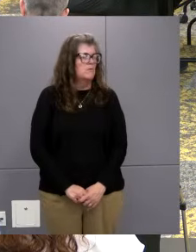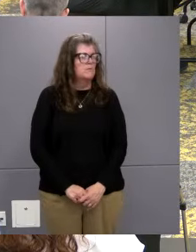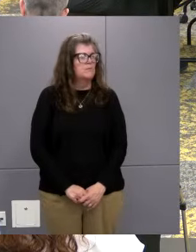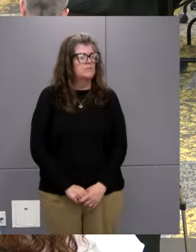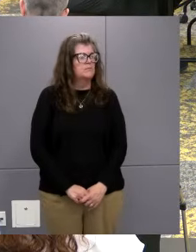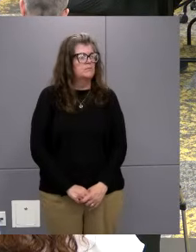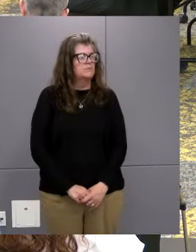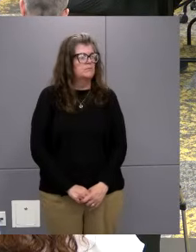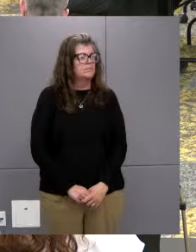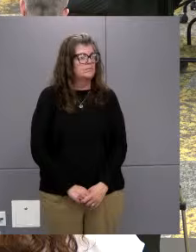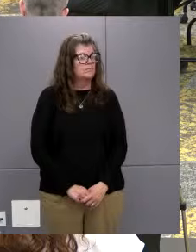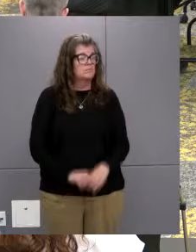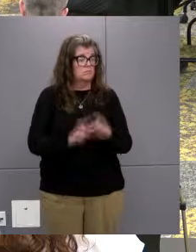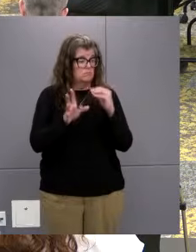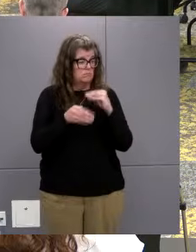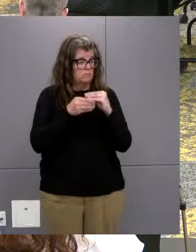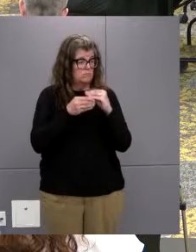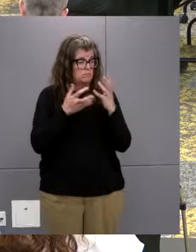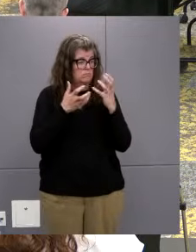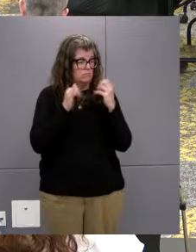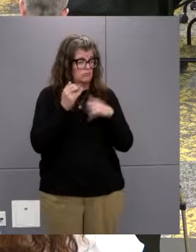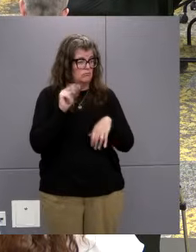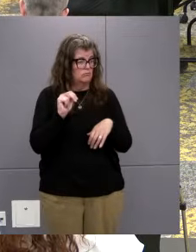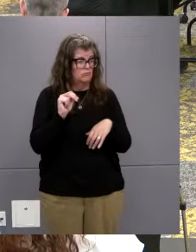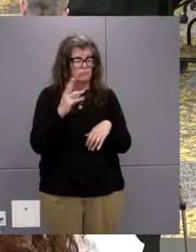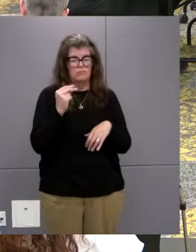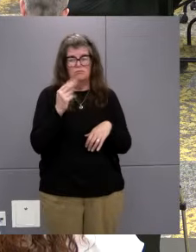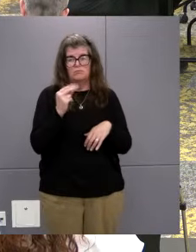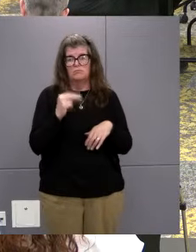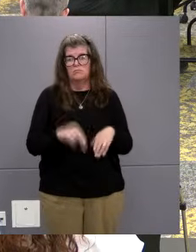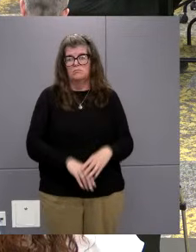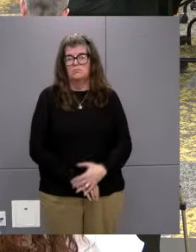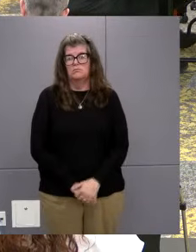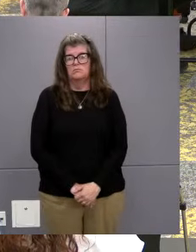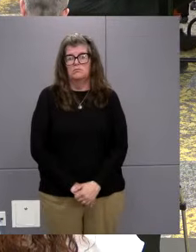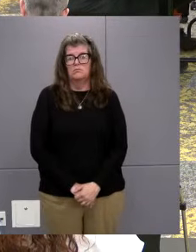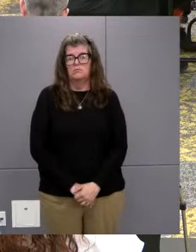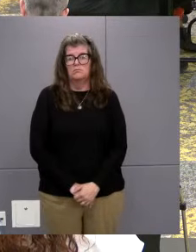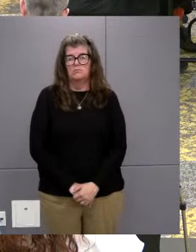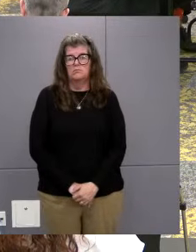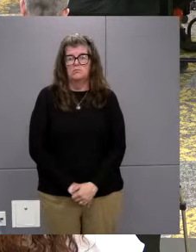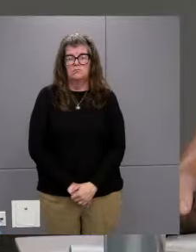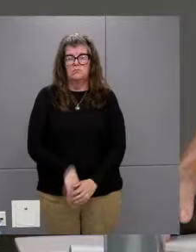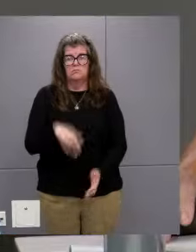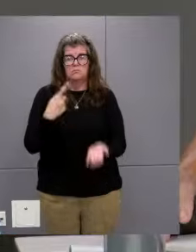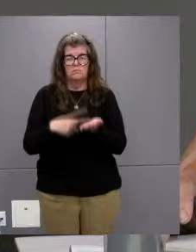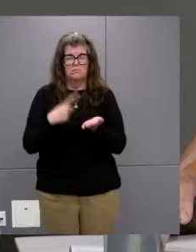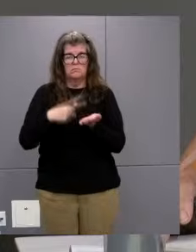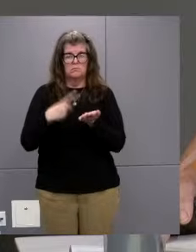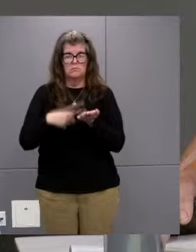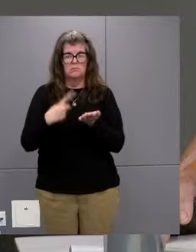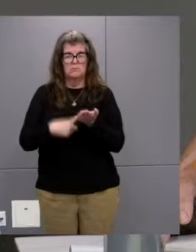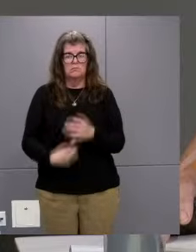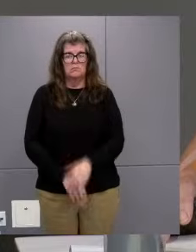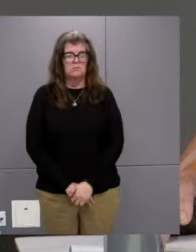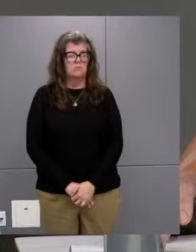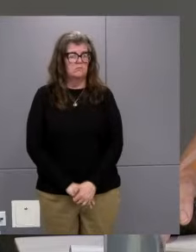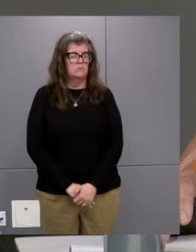John, do you have anything else? Nope. Okay, any other discussion?